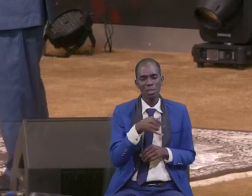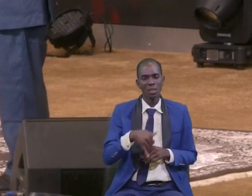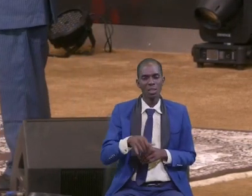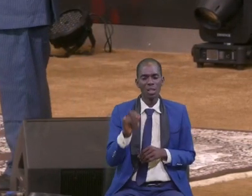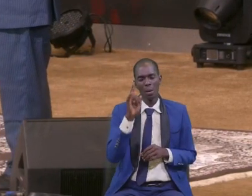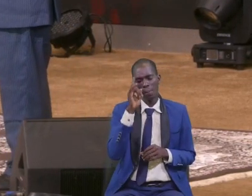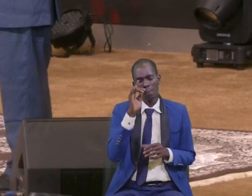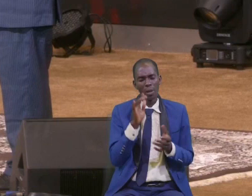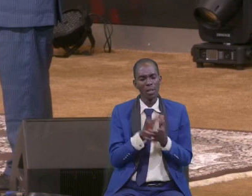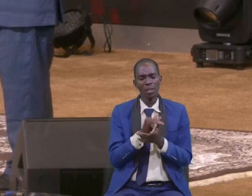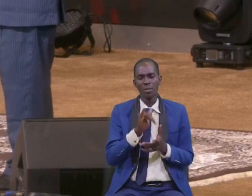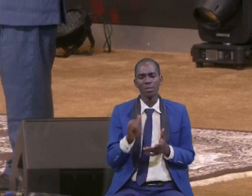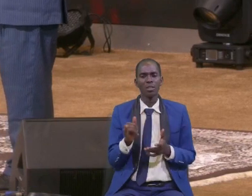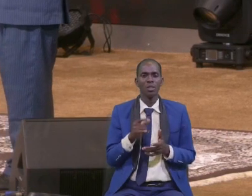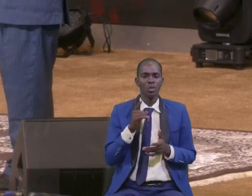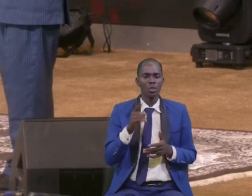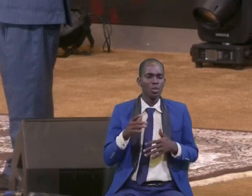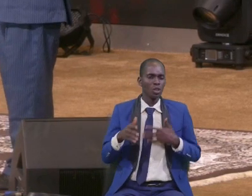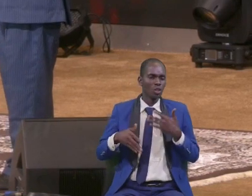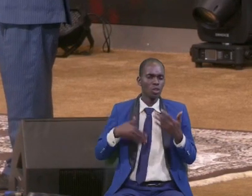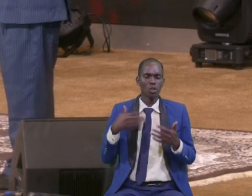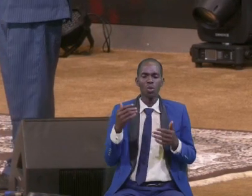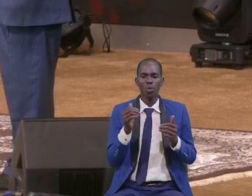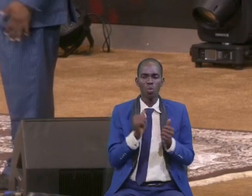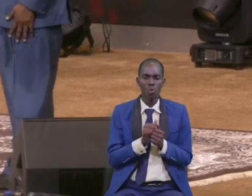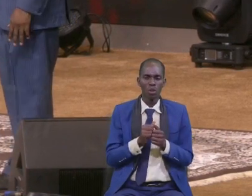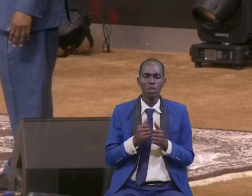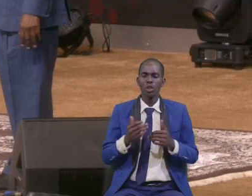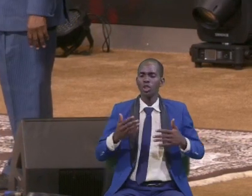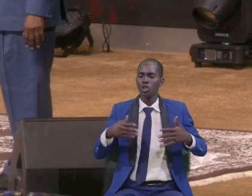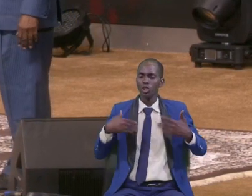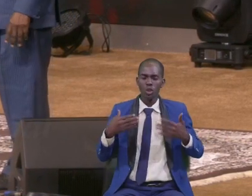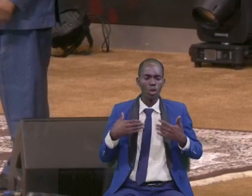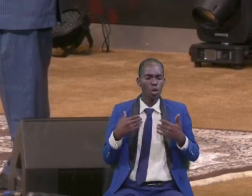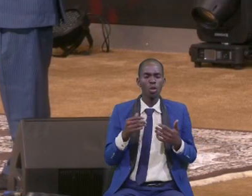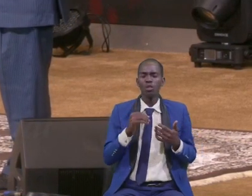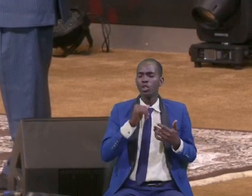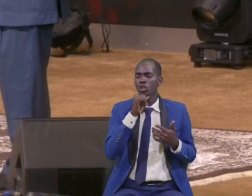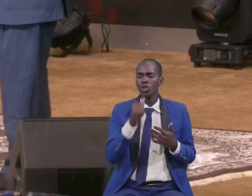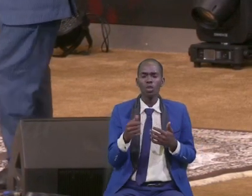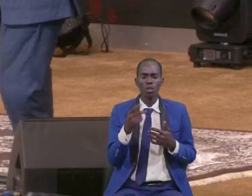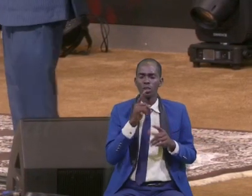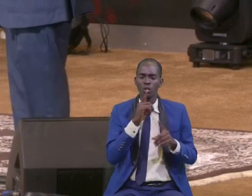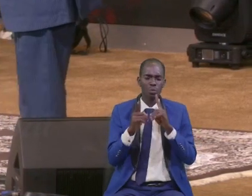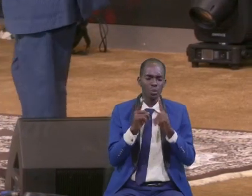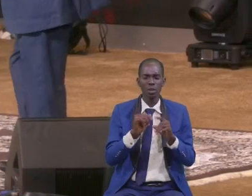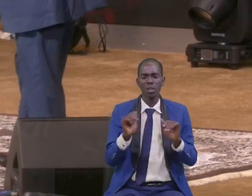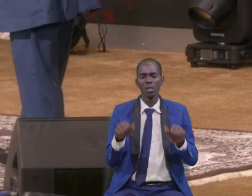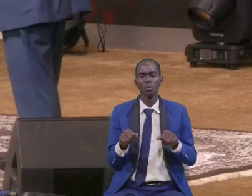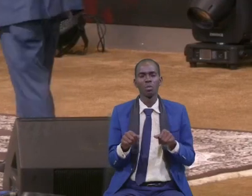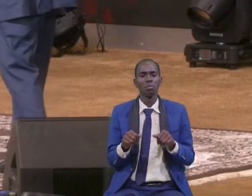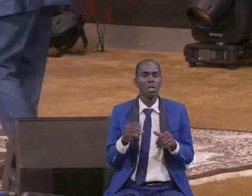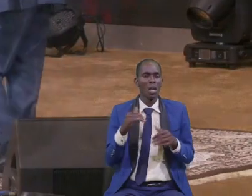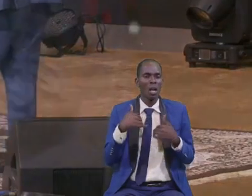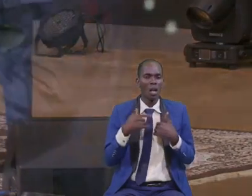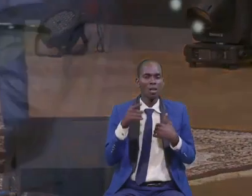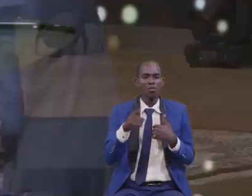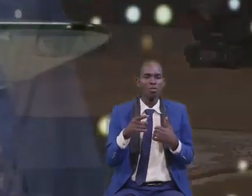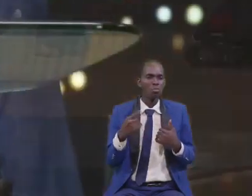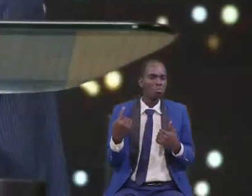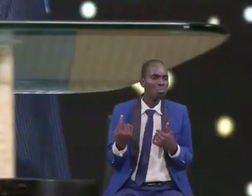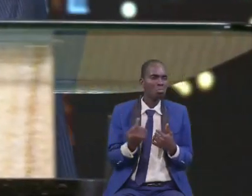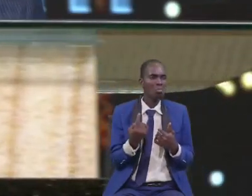ye rejoice with joy unspeakable, full of glory. Have you ever rejoiced with